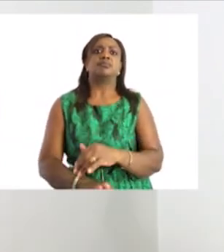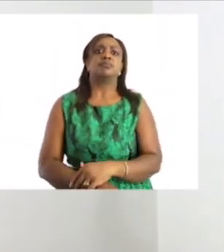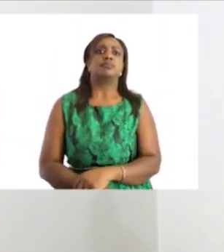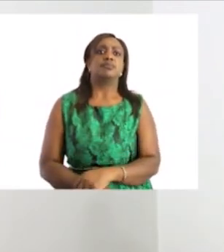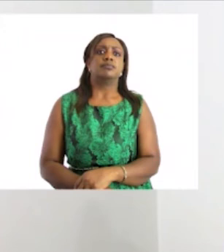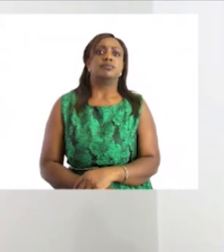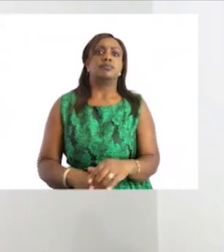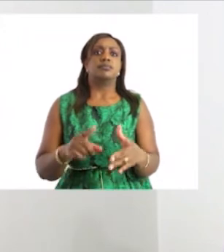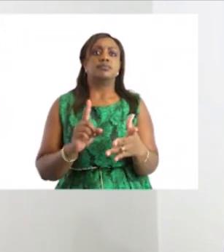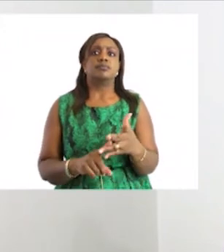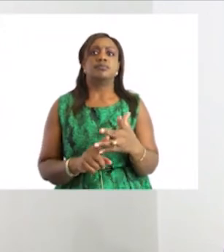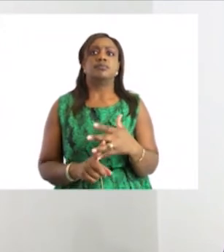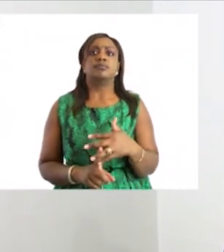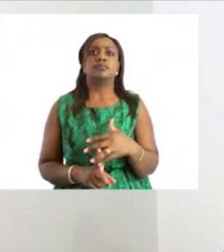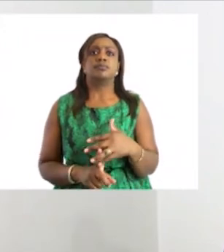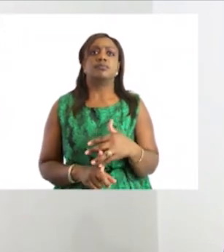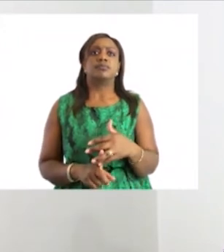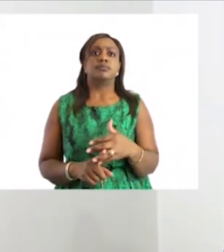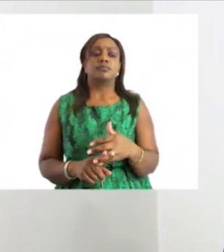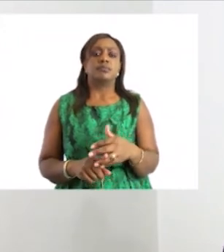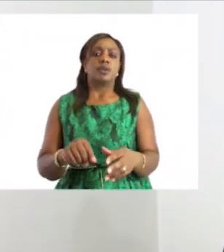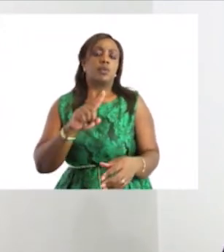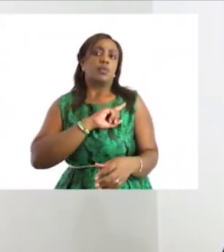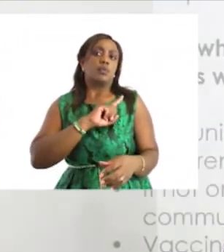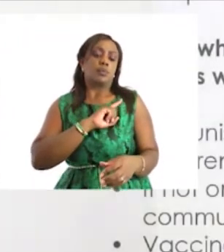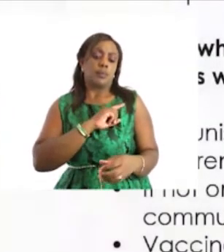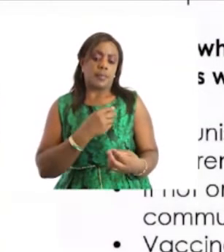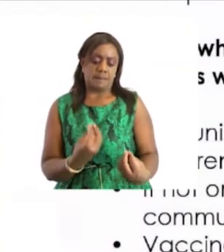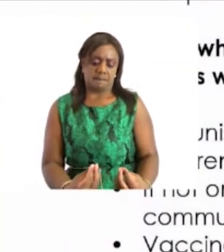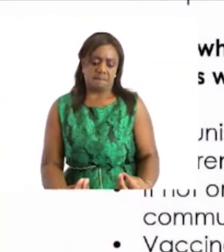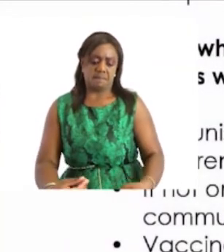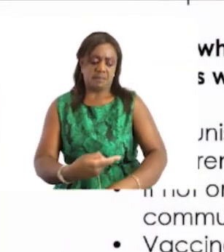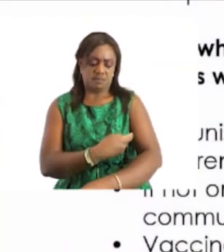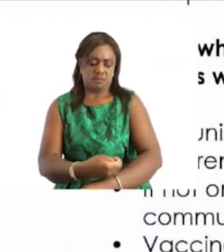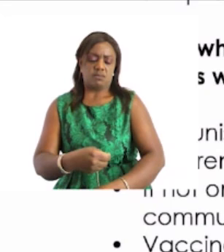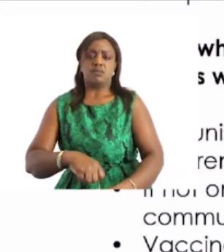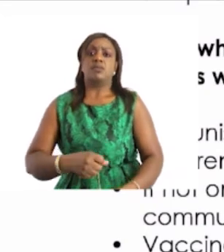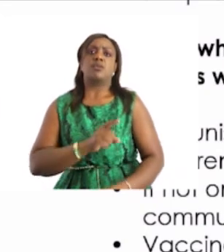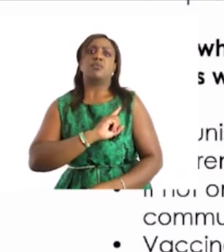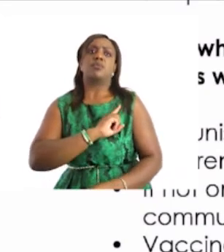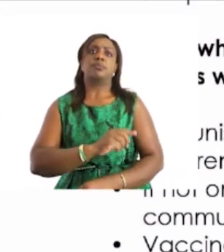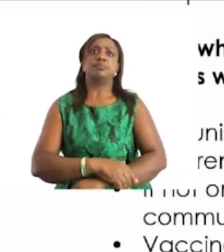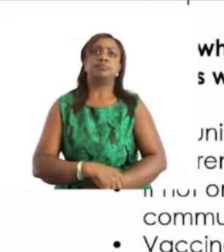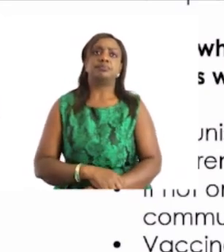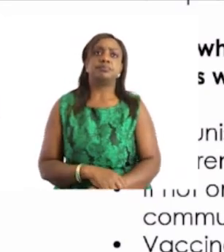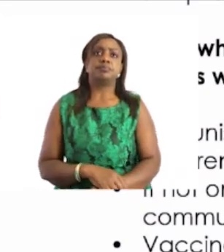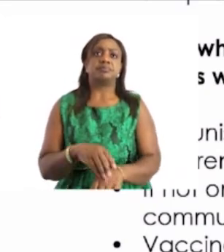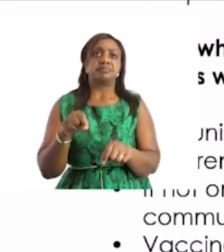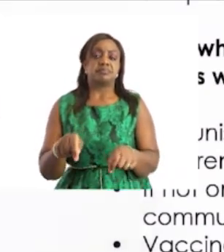Next point, yes. Explain why children should be immunized against common diseases when they are young, right?